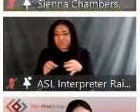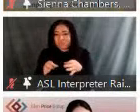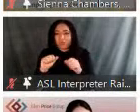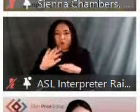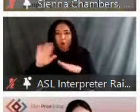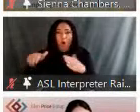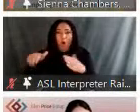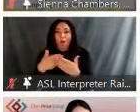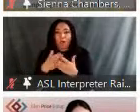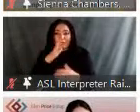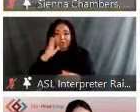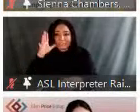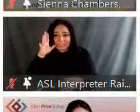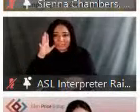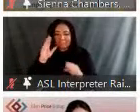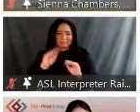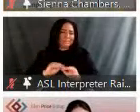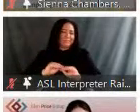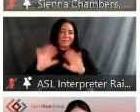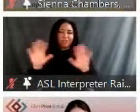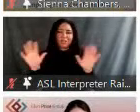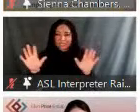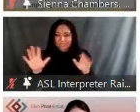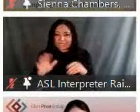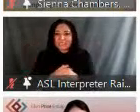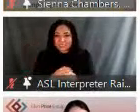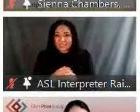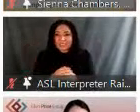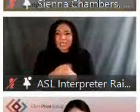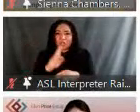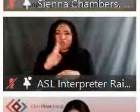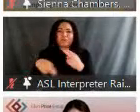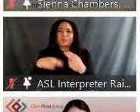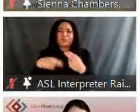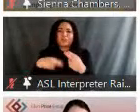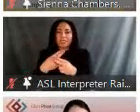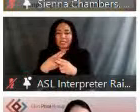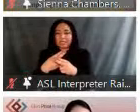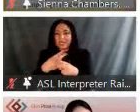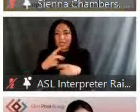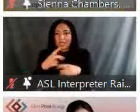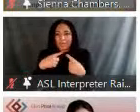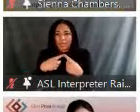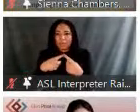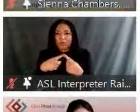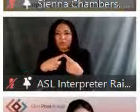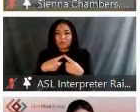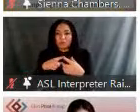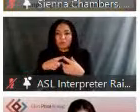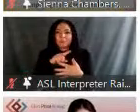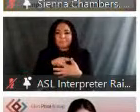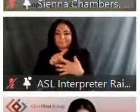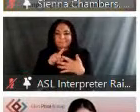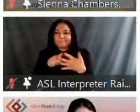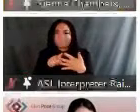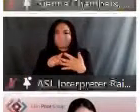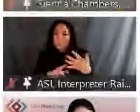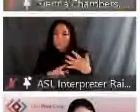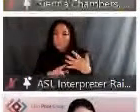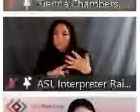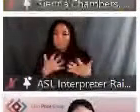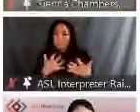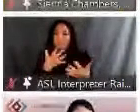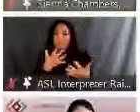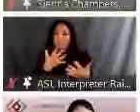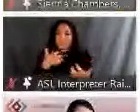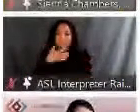parents clearly and universally about what is the best fit